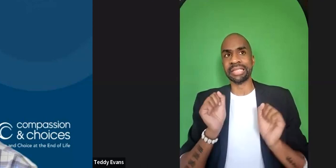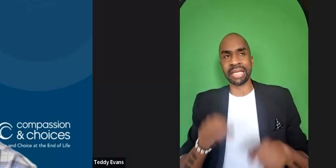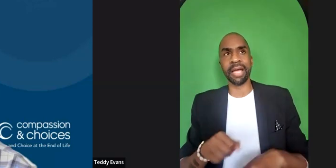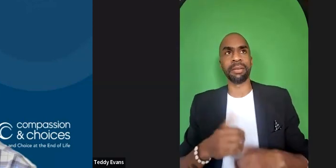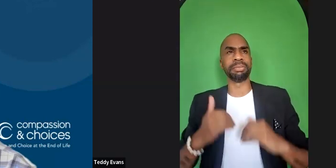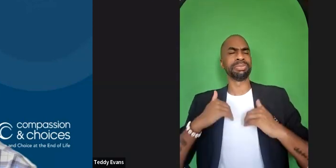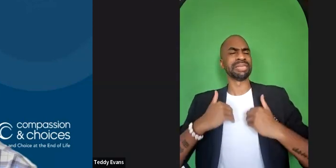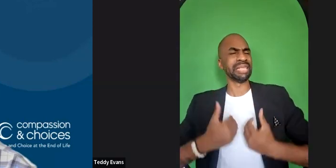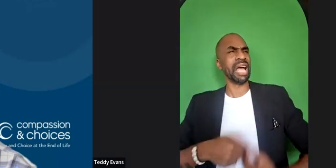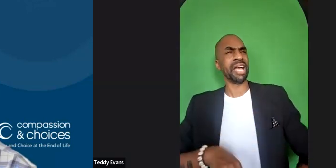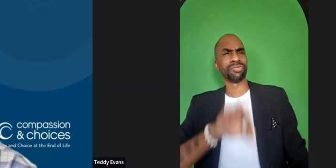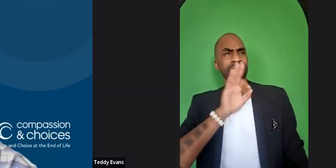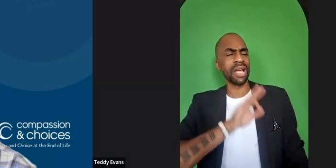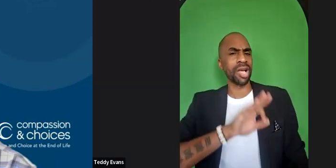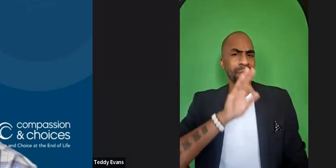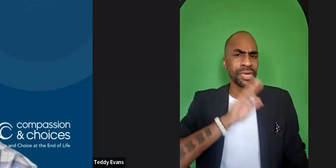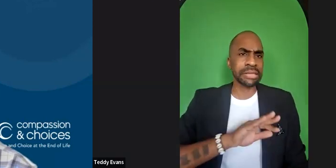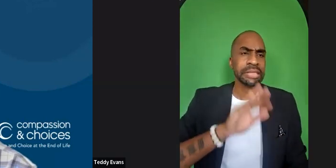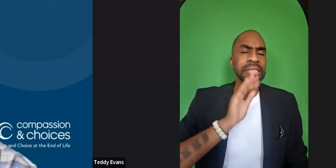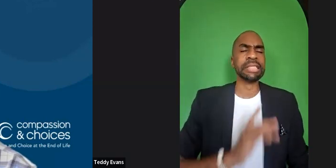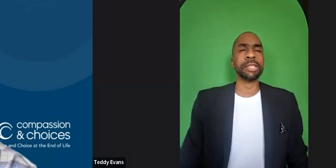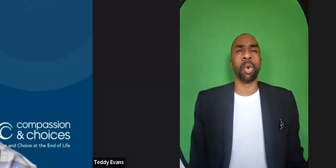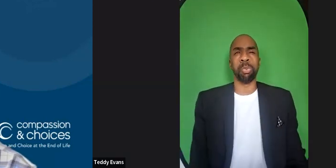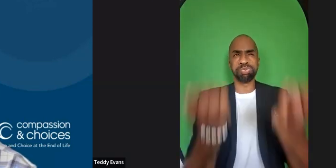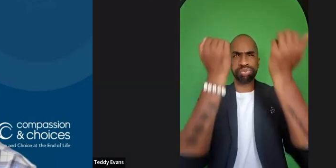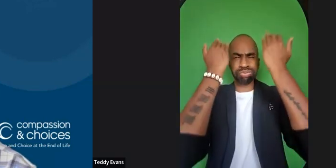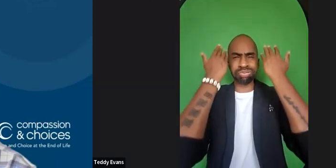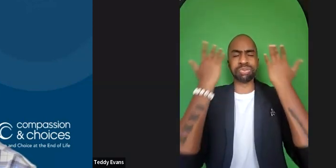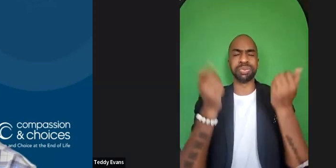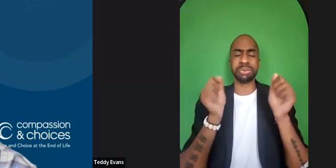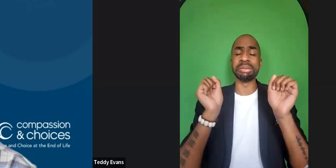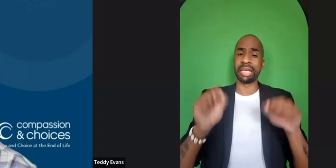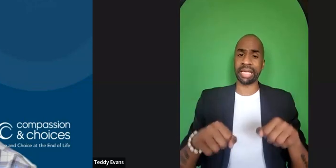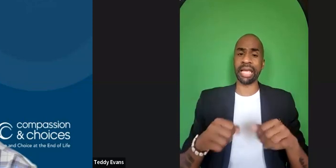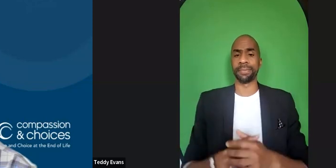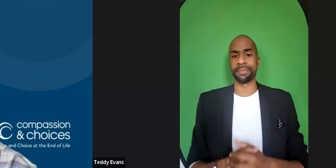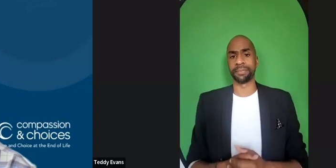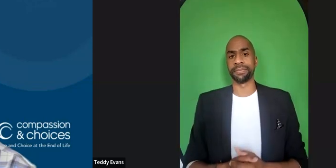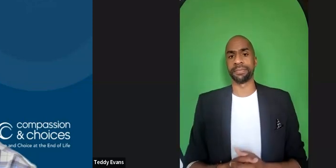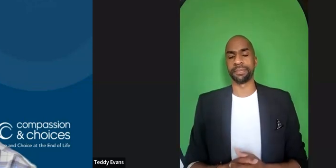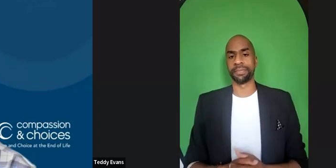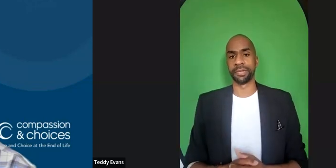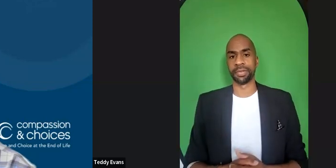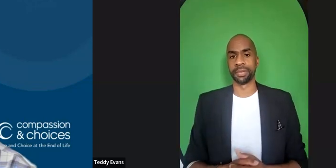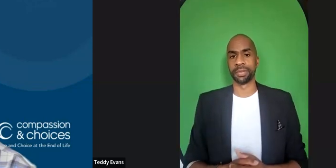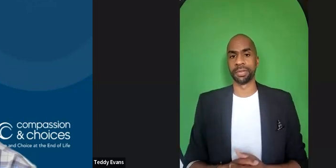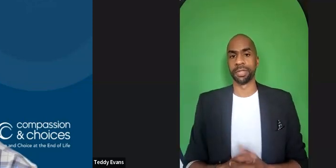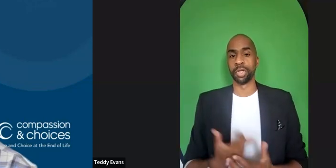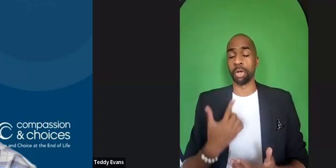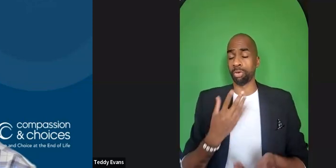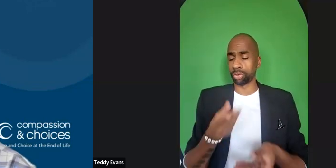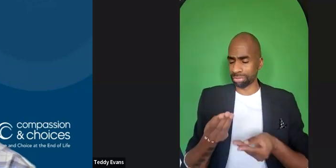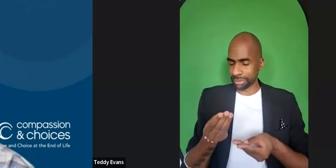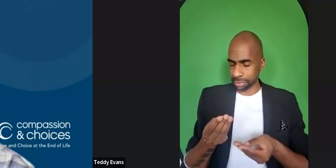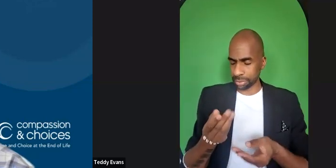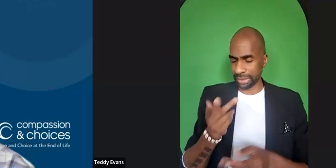exhausting, just overwhelming at times to try to care for a loved one that's both, you know, significantly